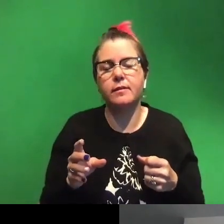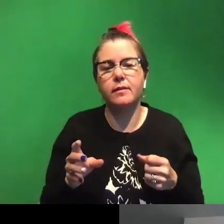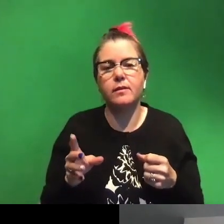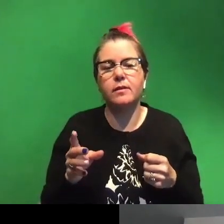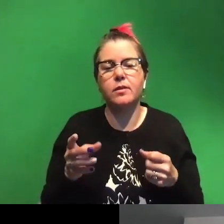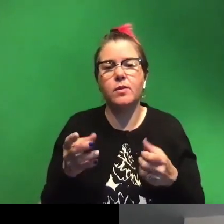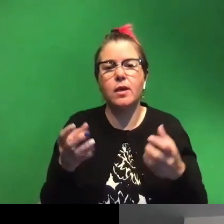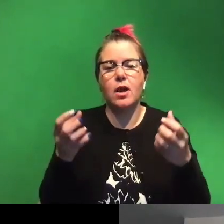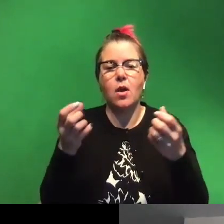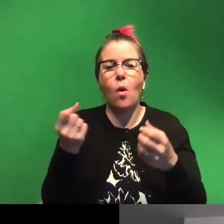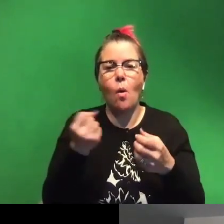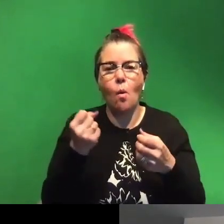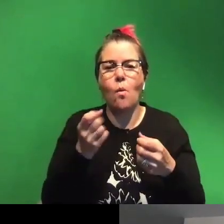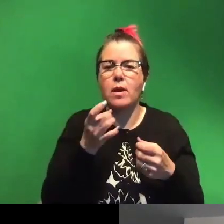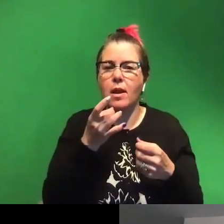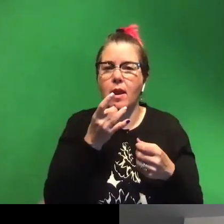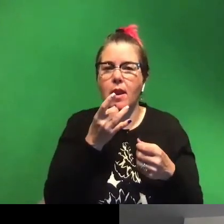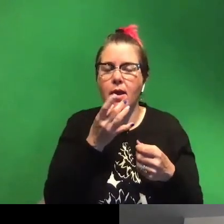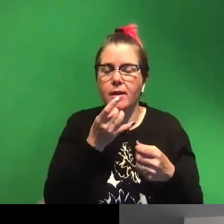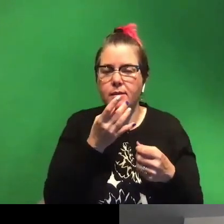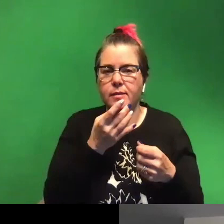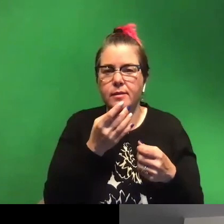hold light,